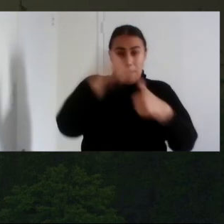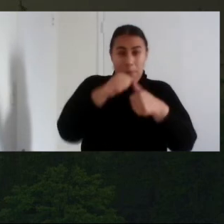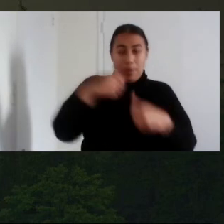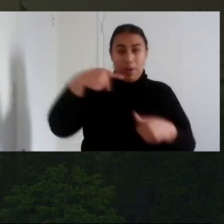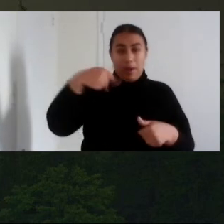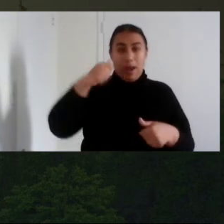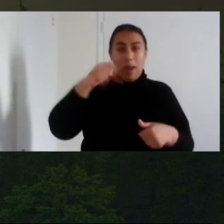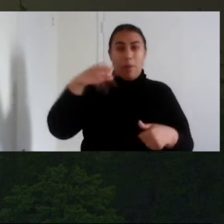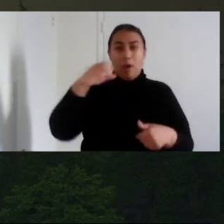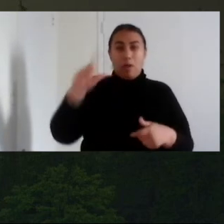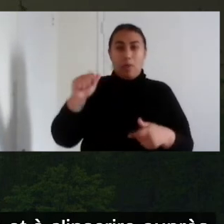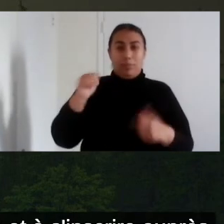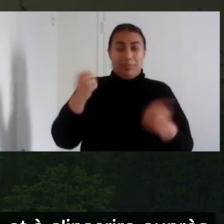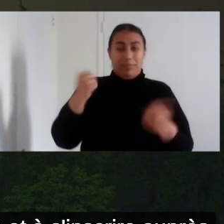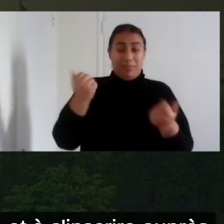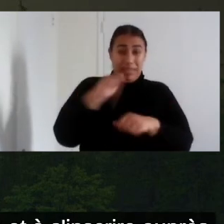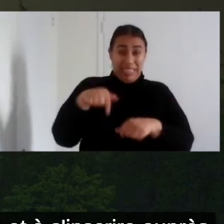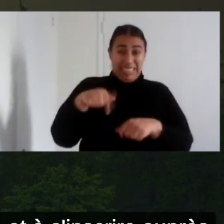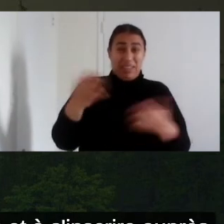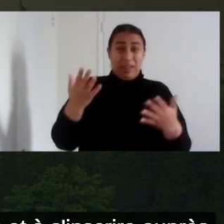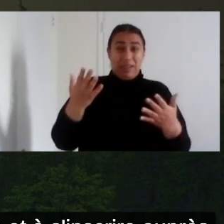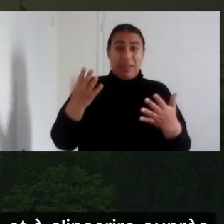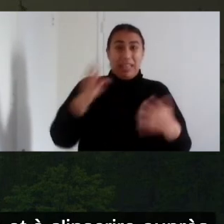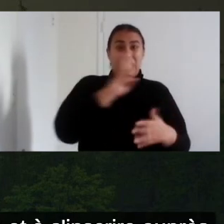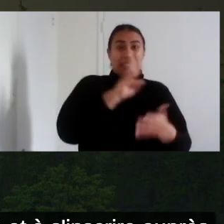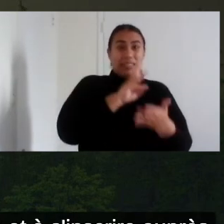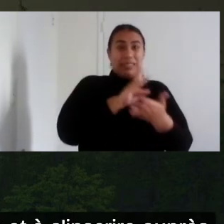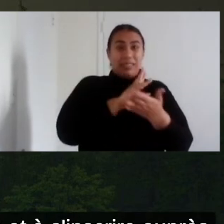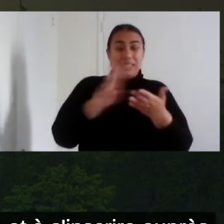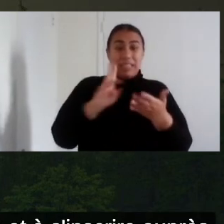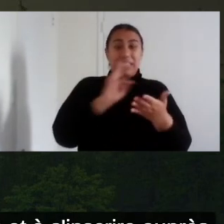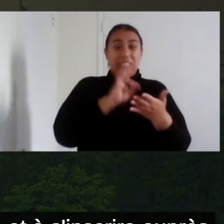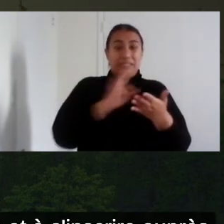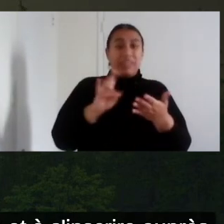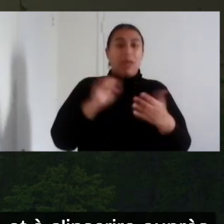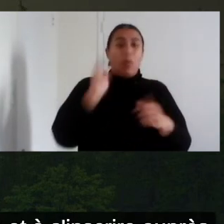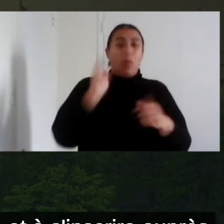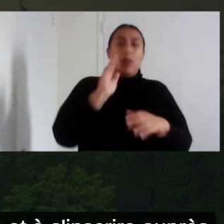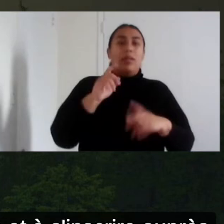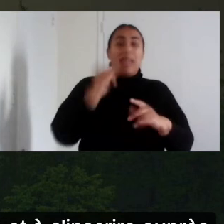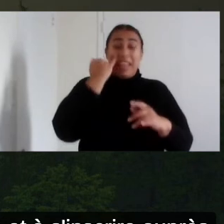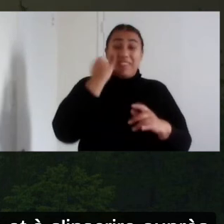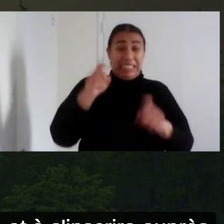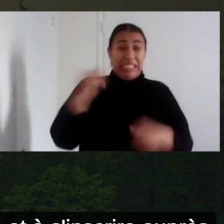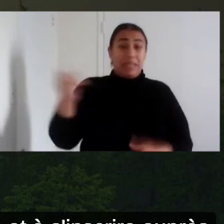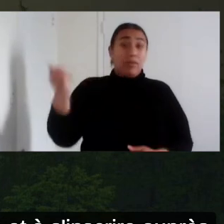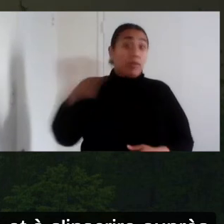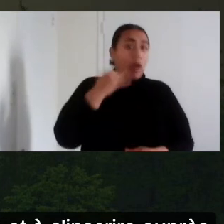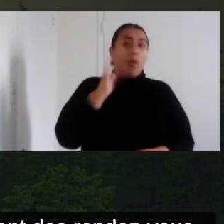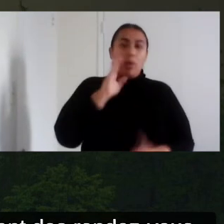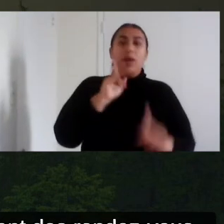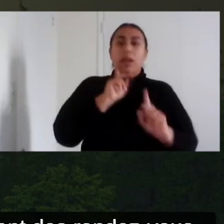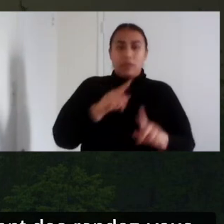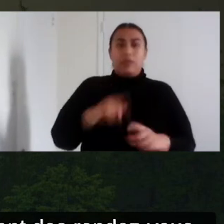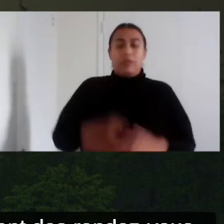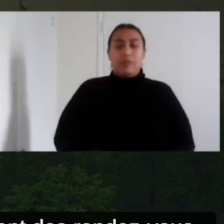there is no one size fits all. It is a personalized treatment. We now also help our patients fill their prescription and registrations with licensed producers, same day of